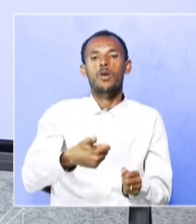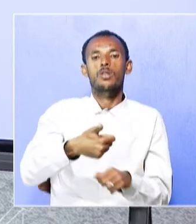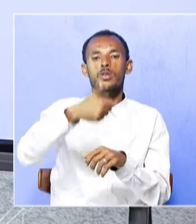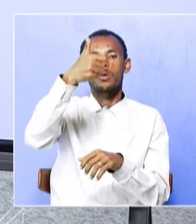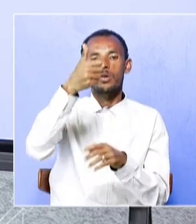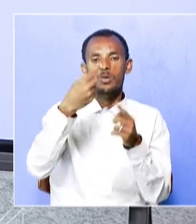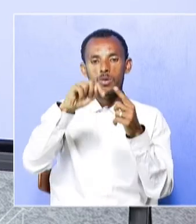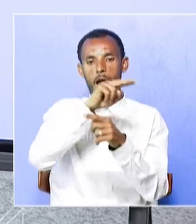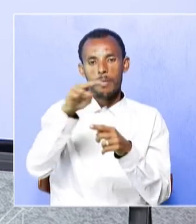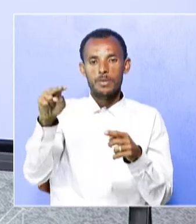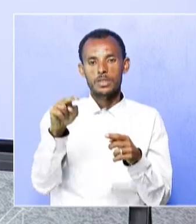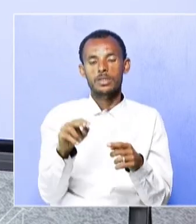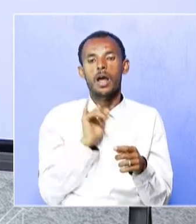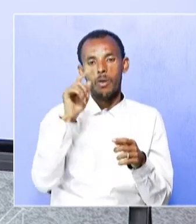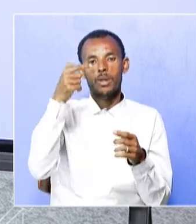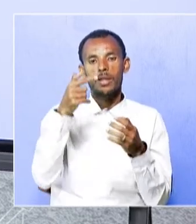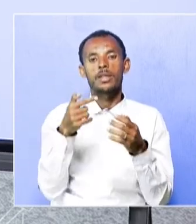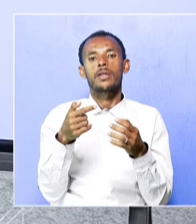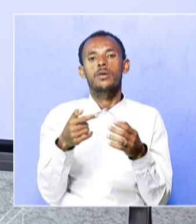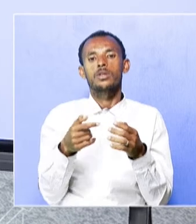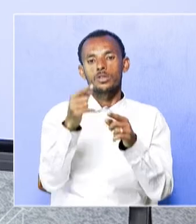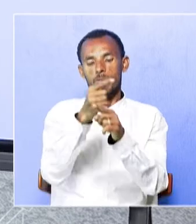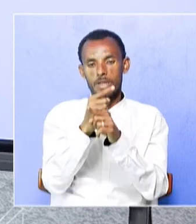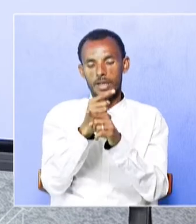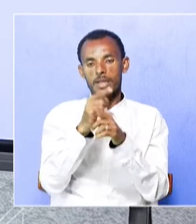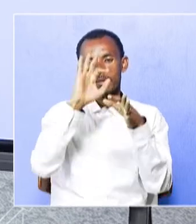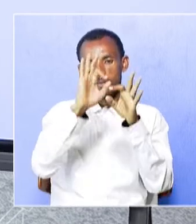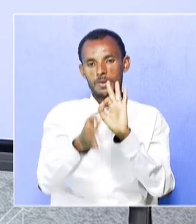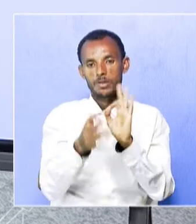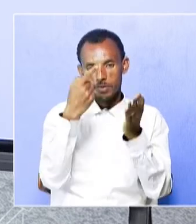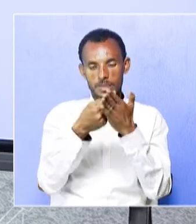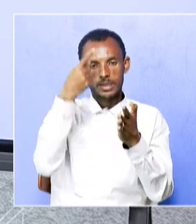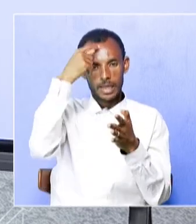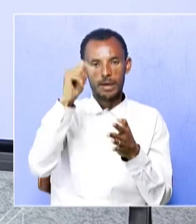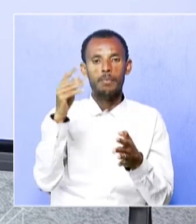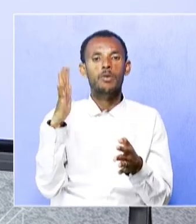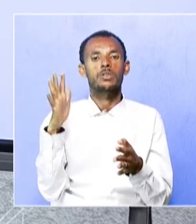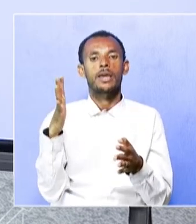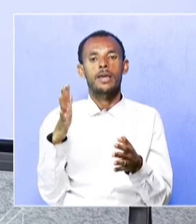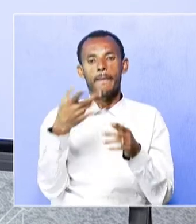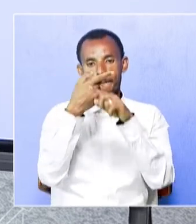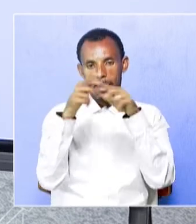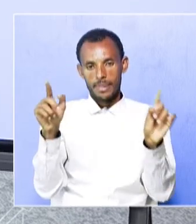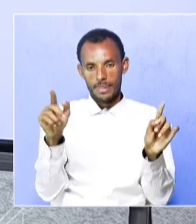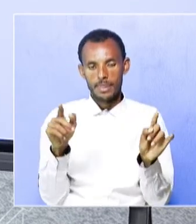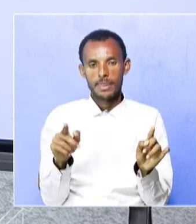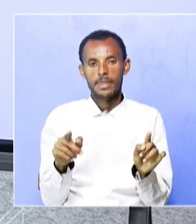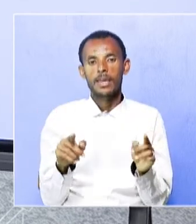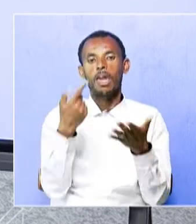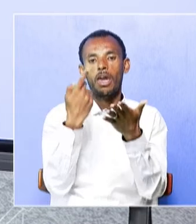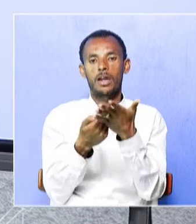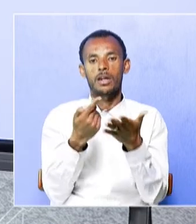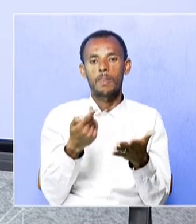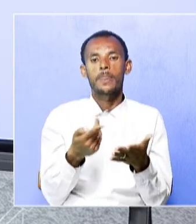the hypotenuse, right? I will tell you what the geometric interpretation of this theorem looks like. But